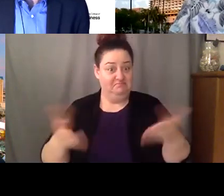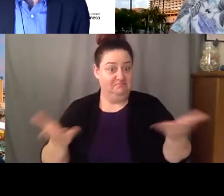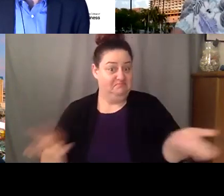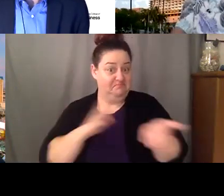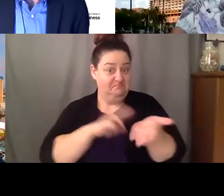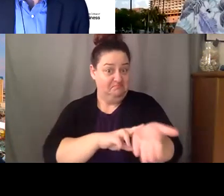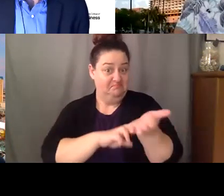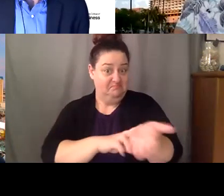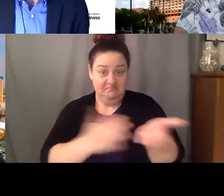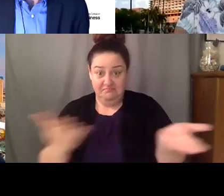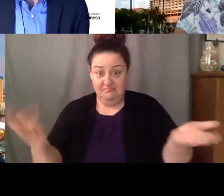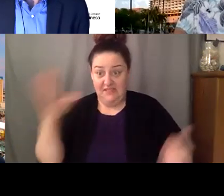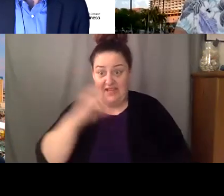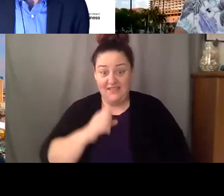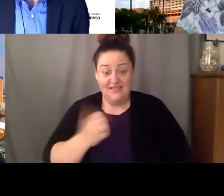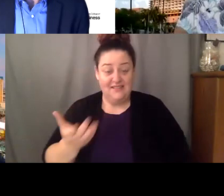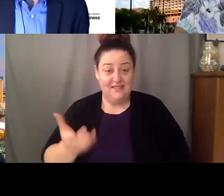Any guesses?